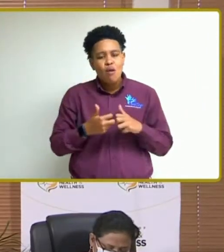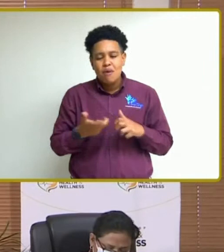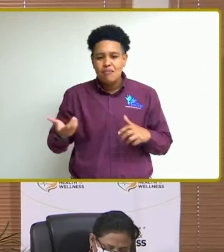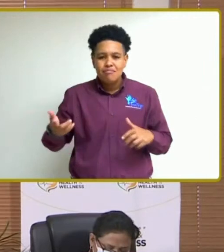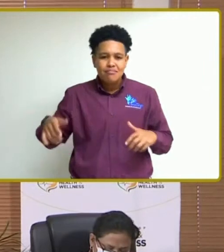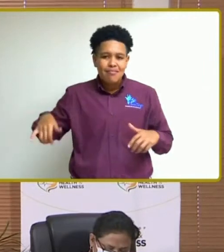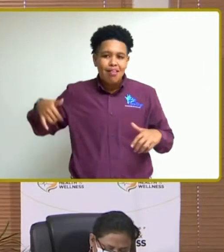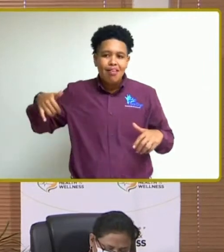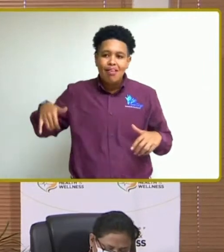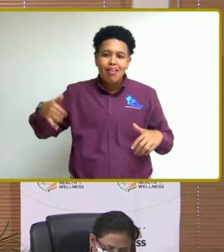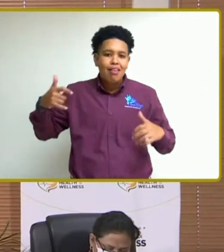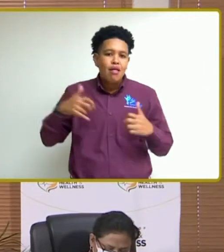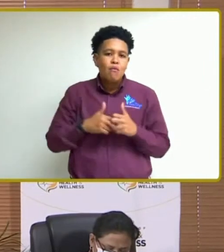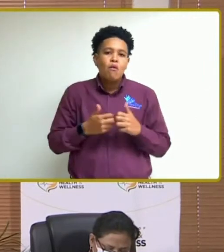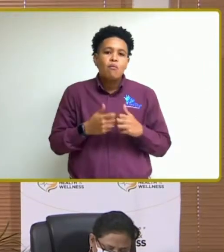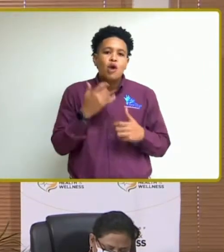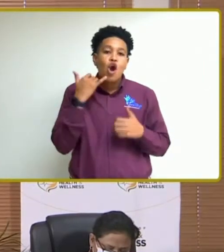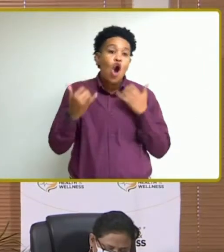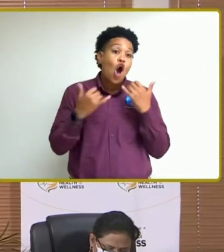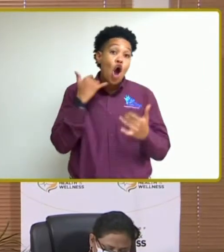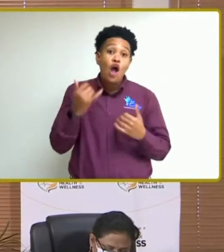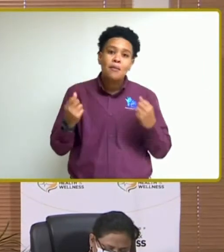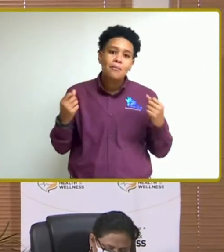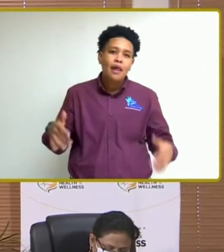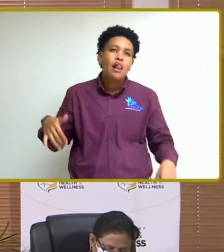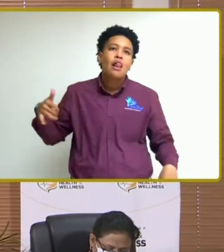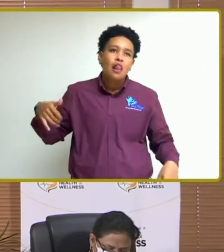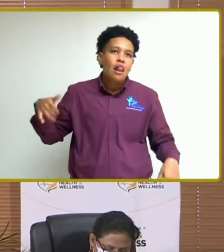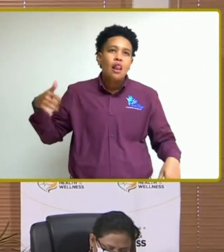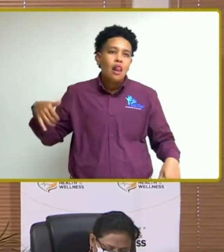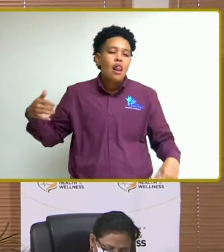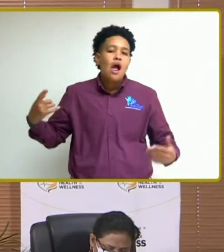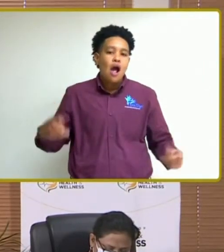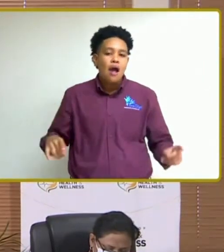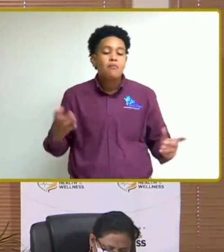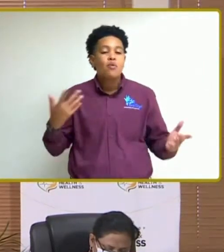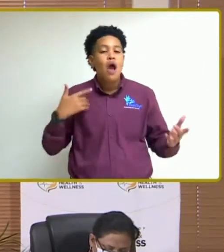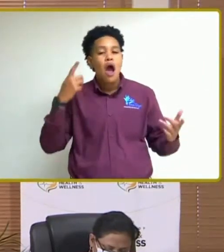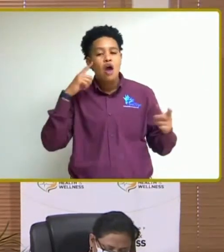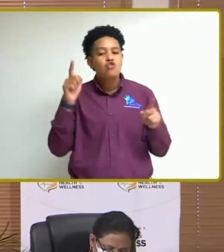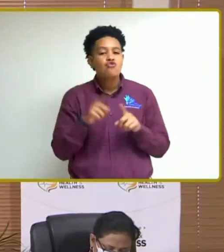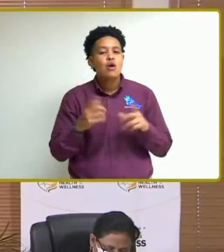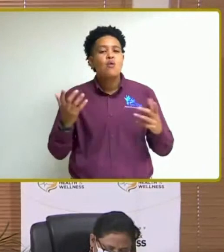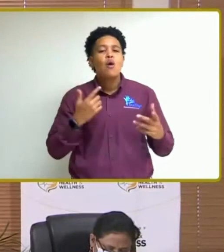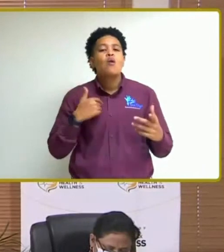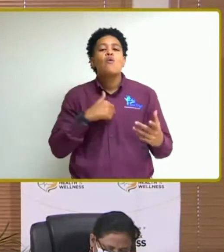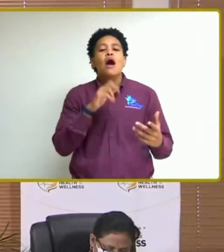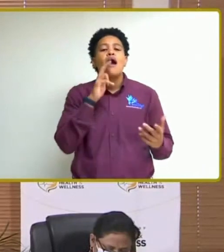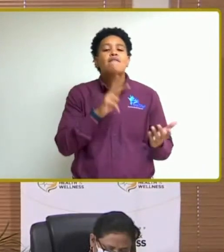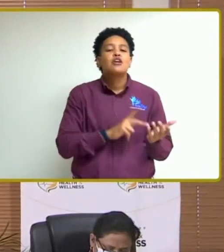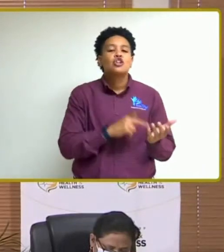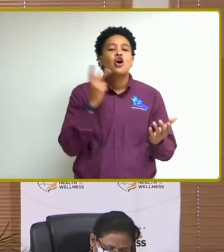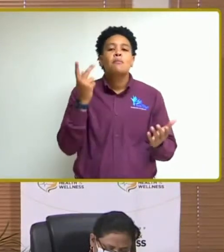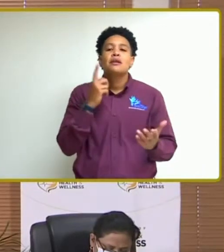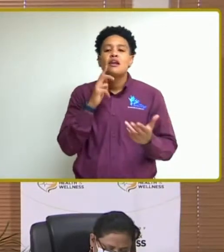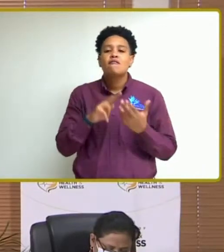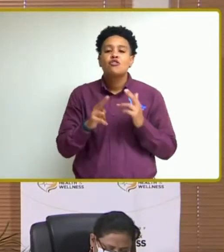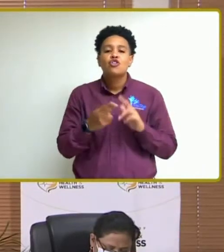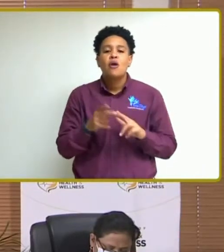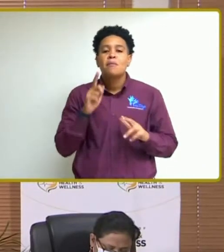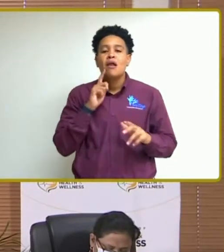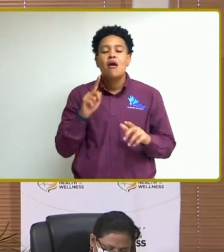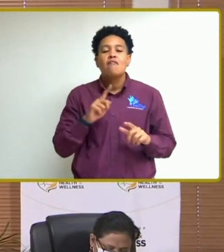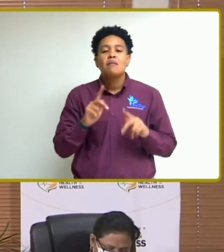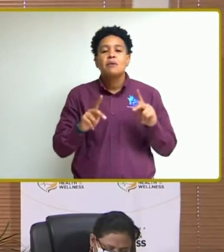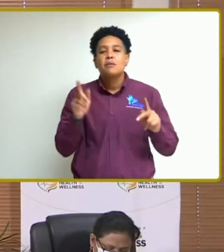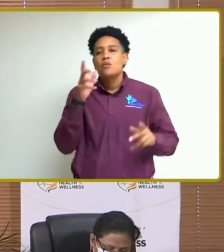inundated yesterday with several calls. What we have agreed is that we have a doubling of the number of agents